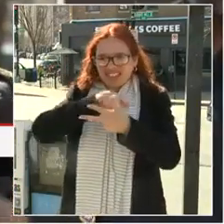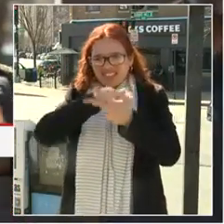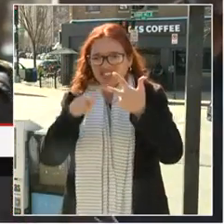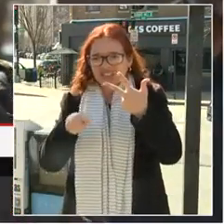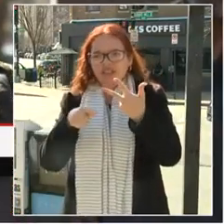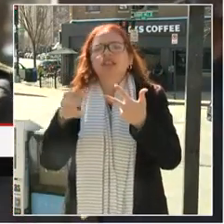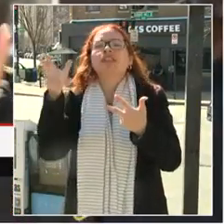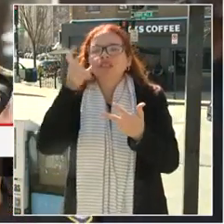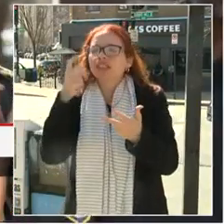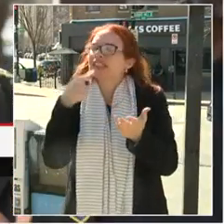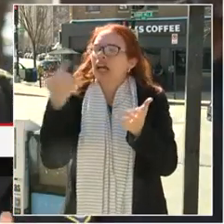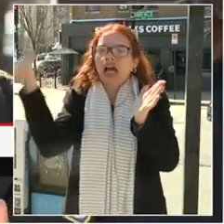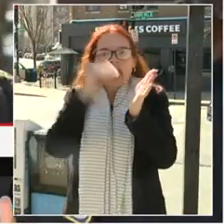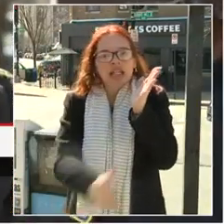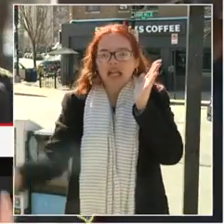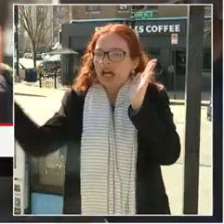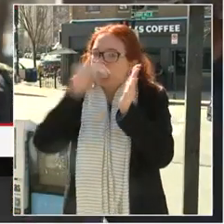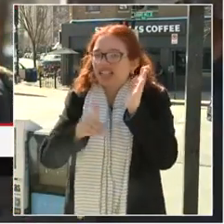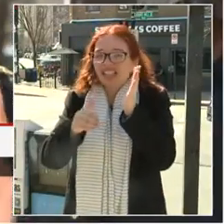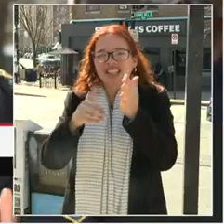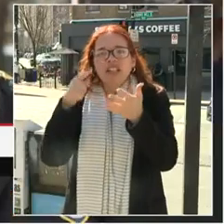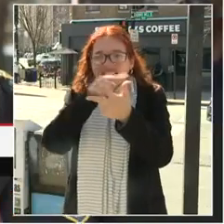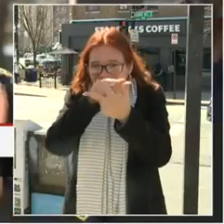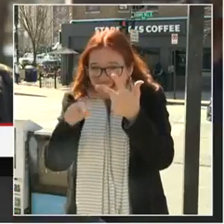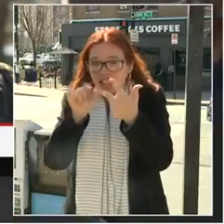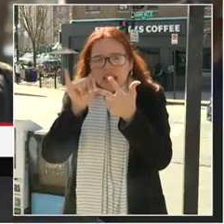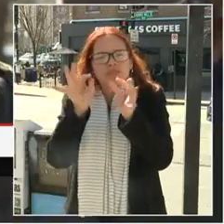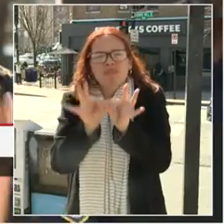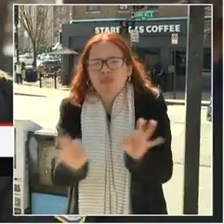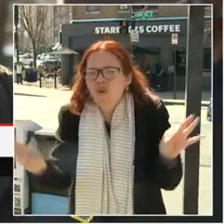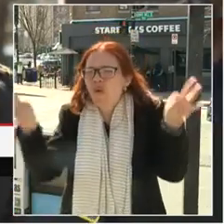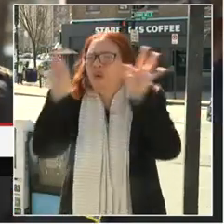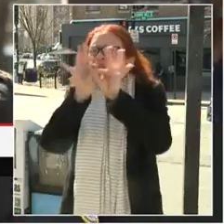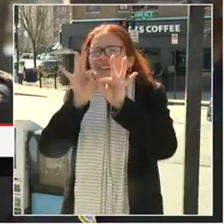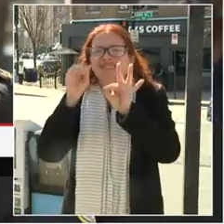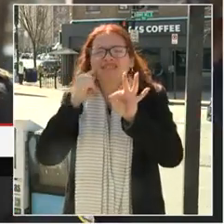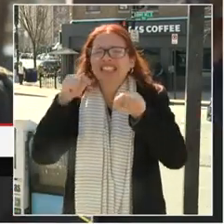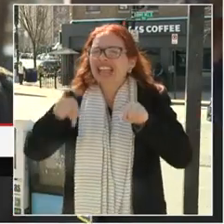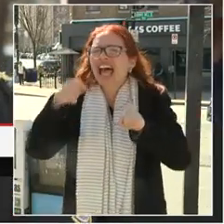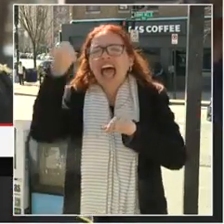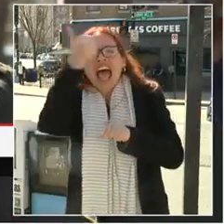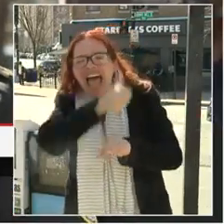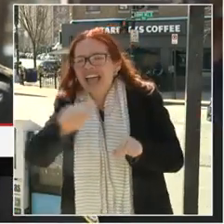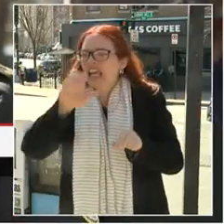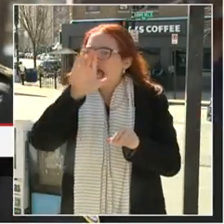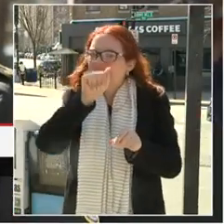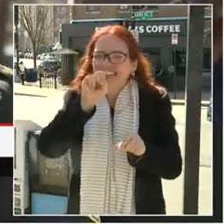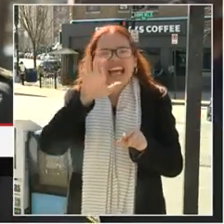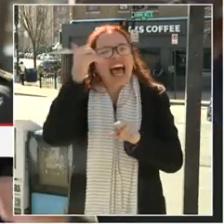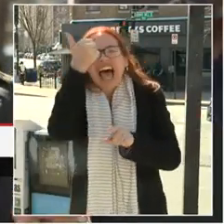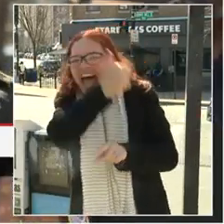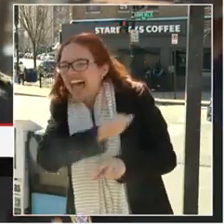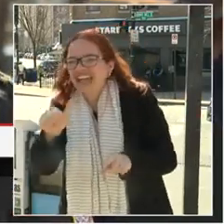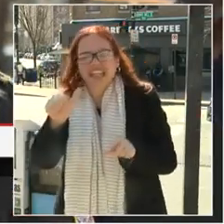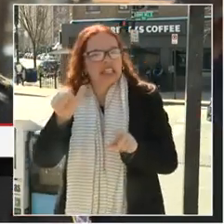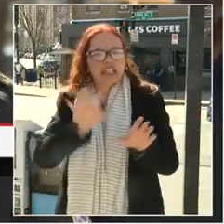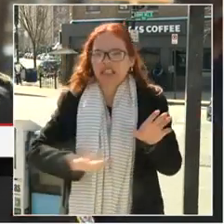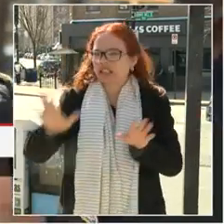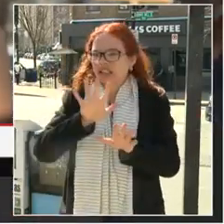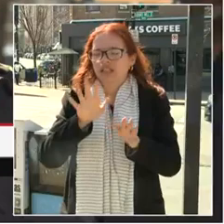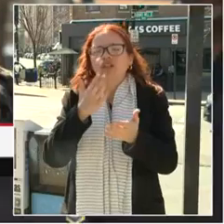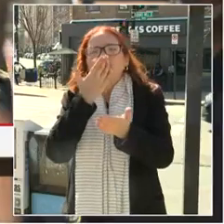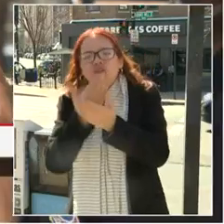again. With those 3 things, we can close any case with good police